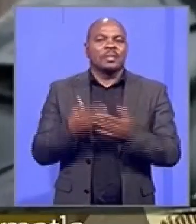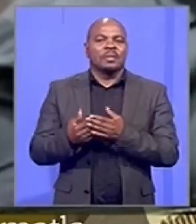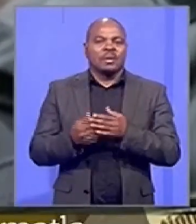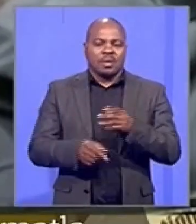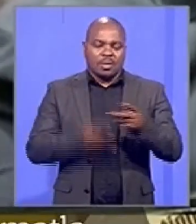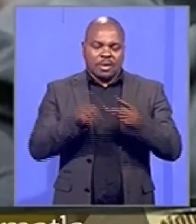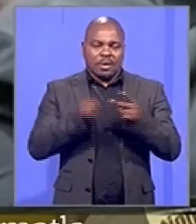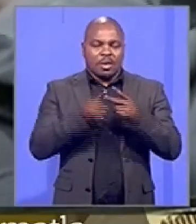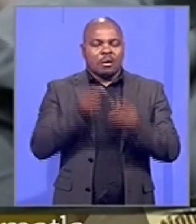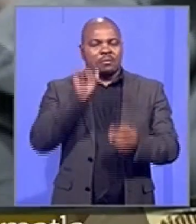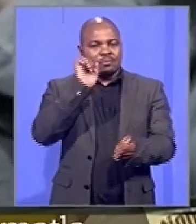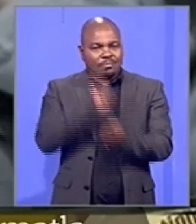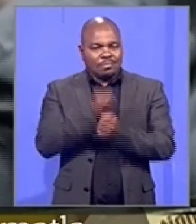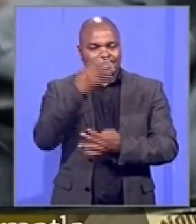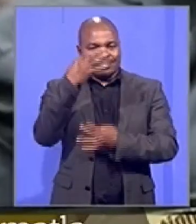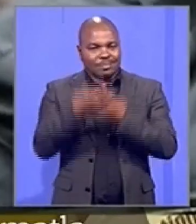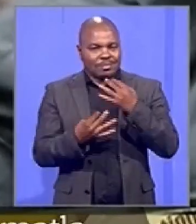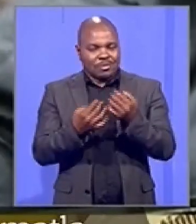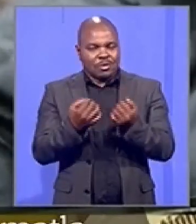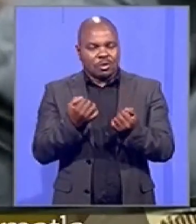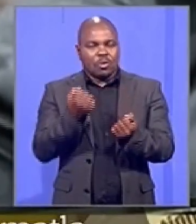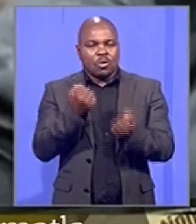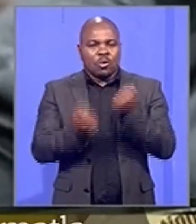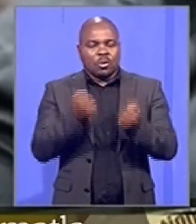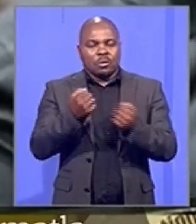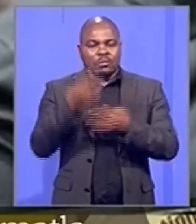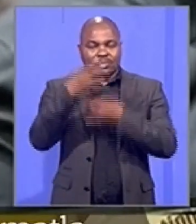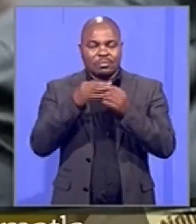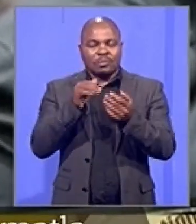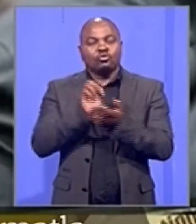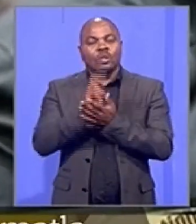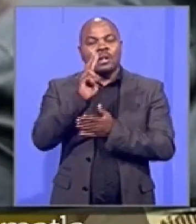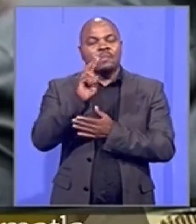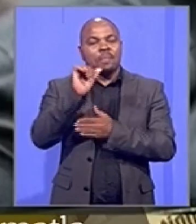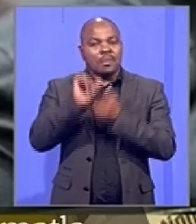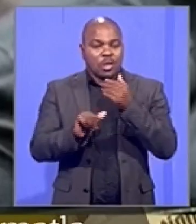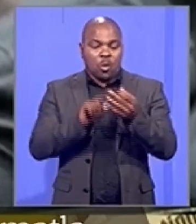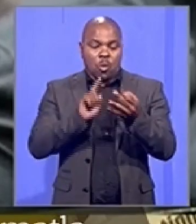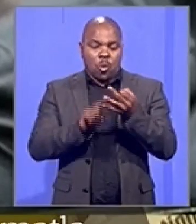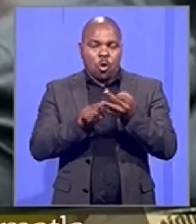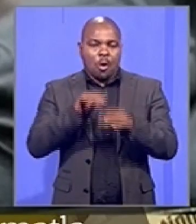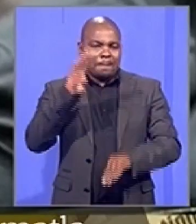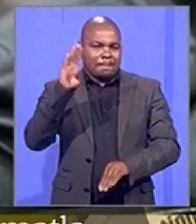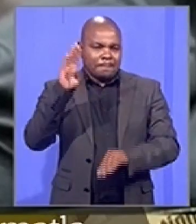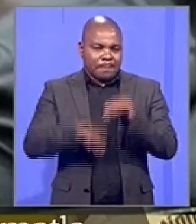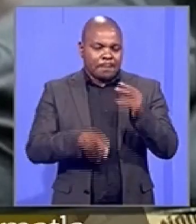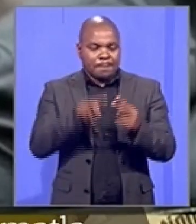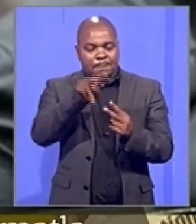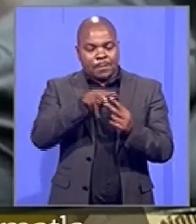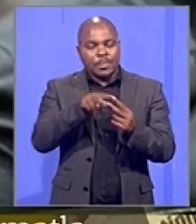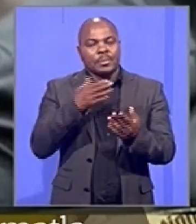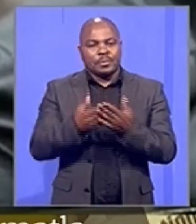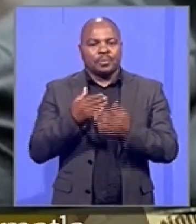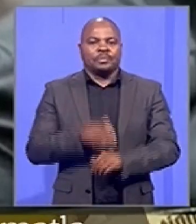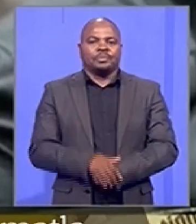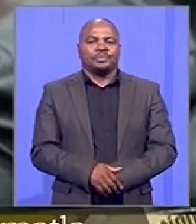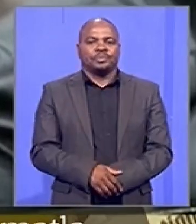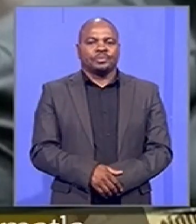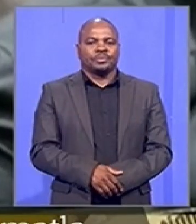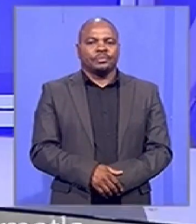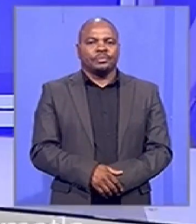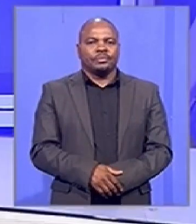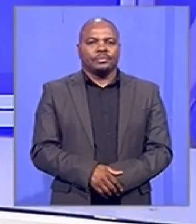kapa ho iswa tjhankaneng nako e ka bang dikgwedi tse 12 kapa ka fumana kotlo tseo di le pedi.